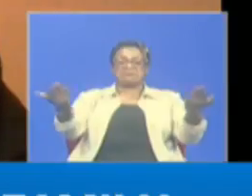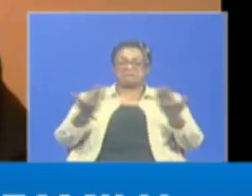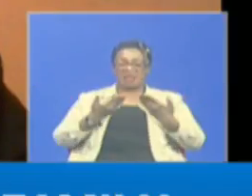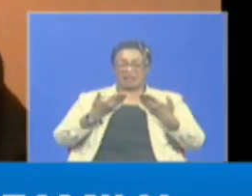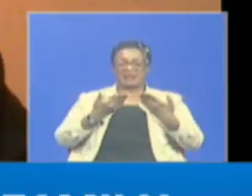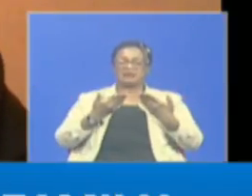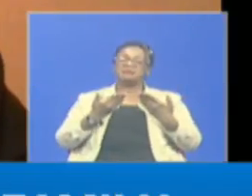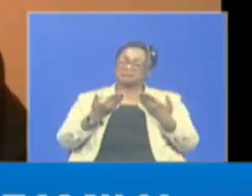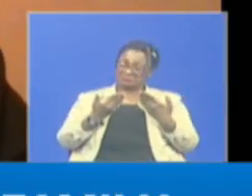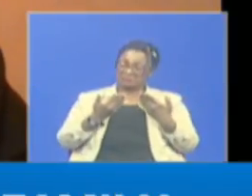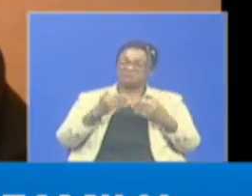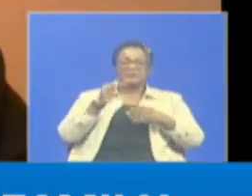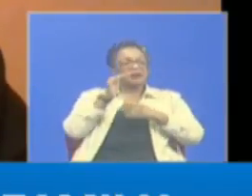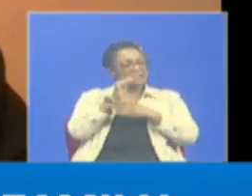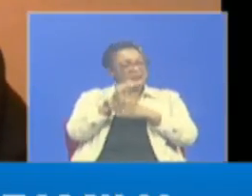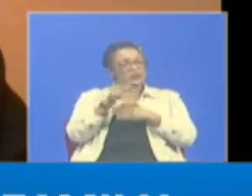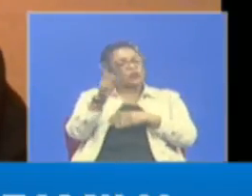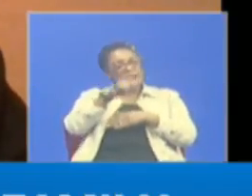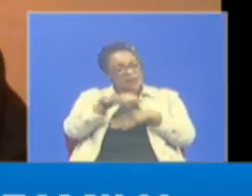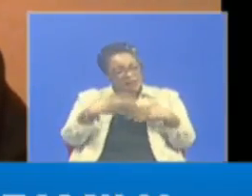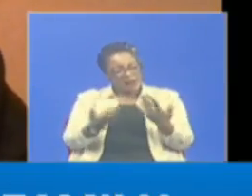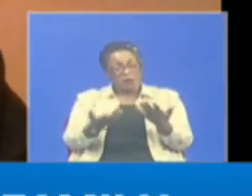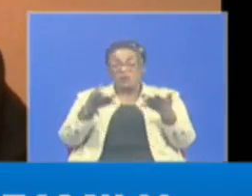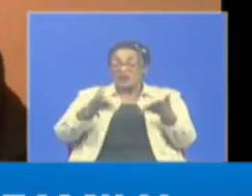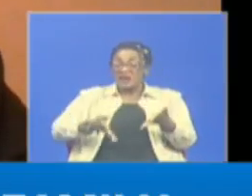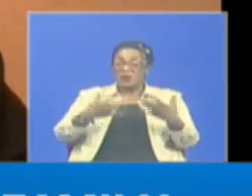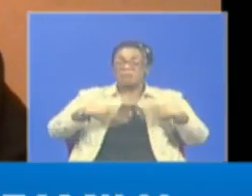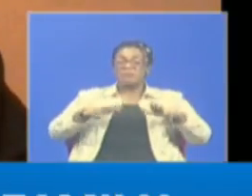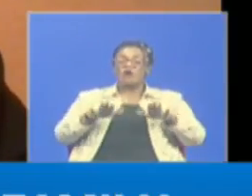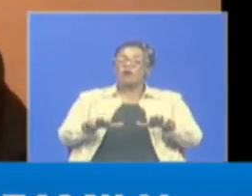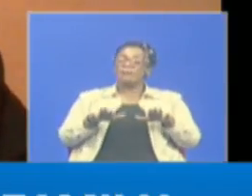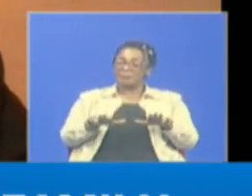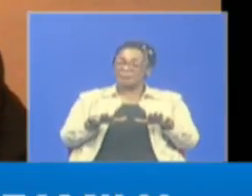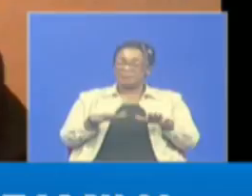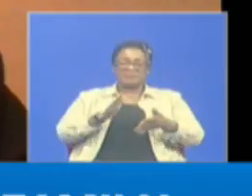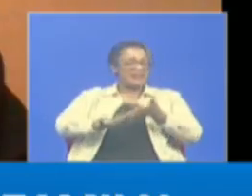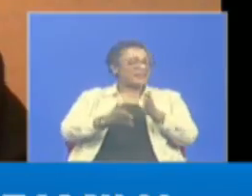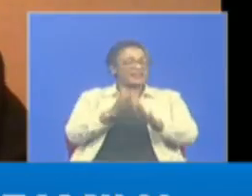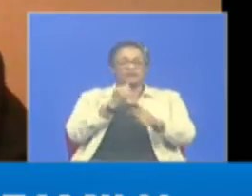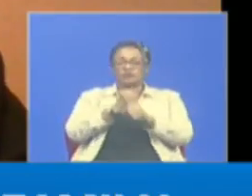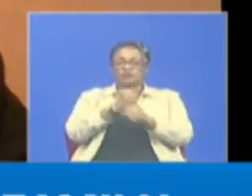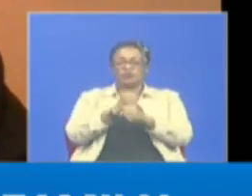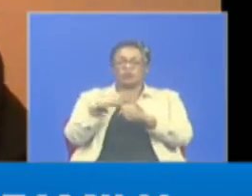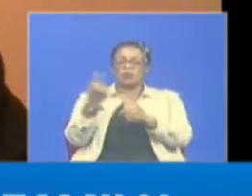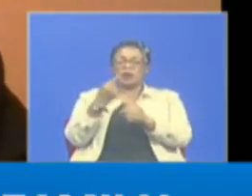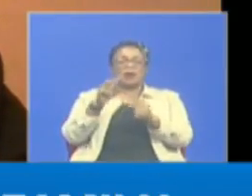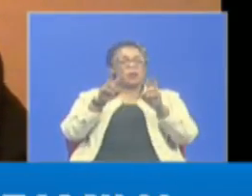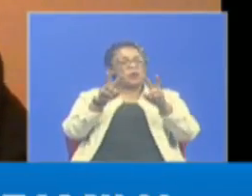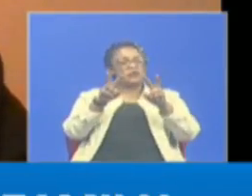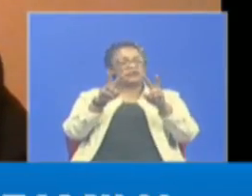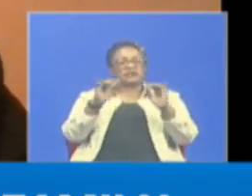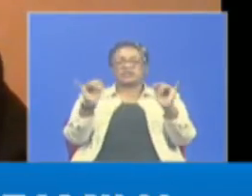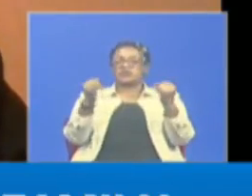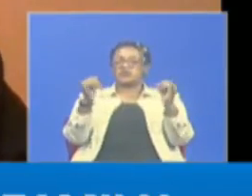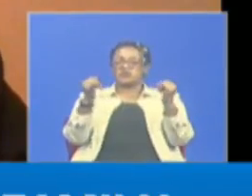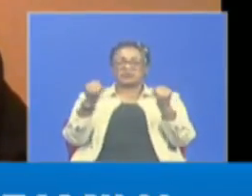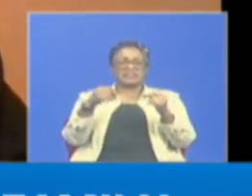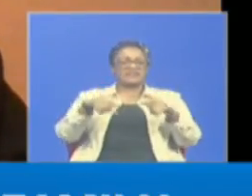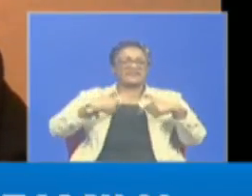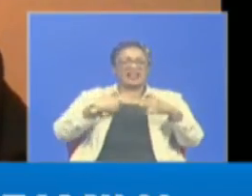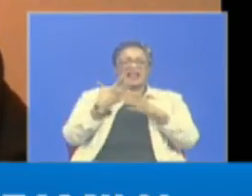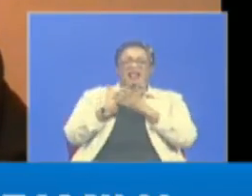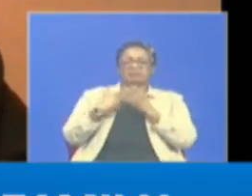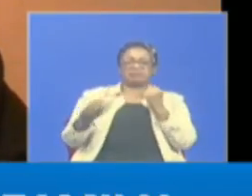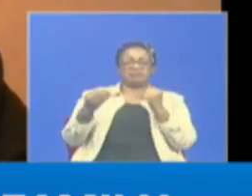other, how was your day? Right now, people are at home and there's nothing else to do than to watch news and get discouraged about, the way